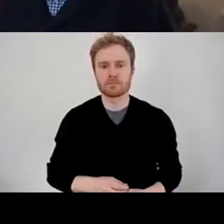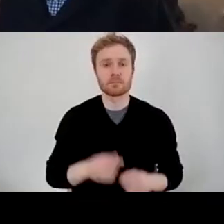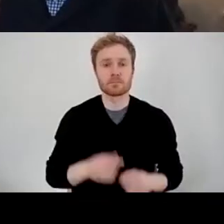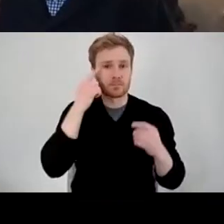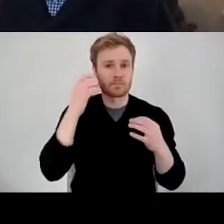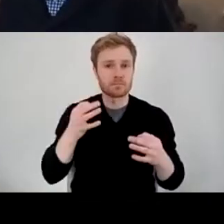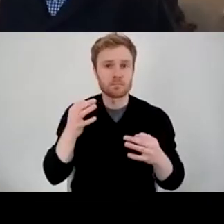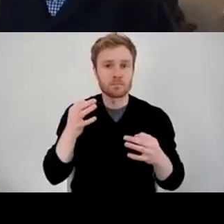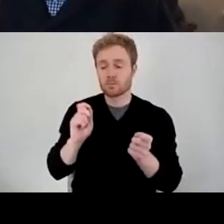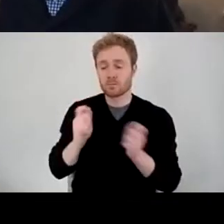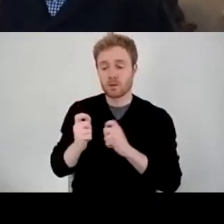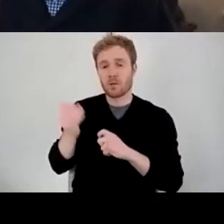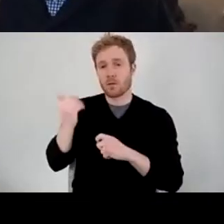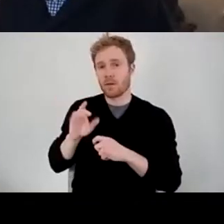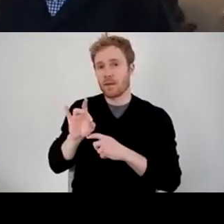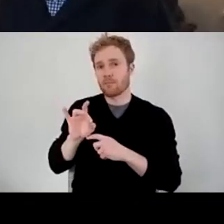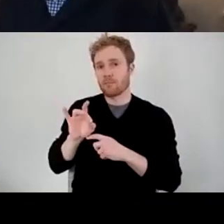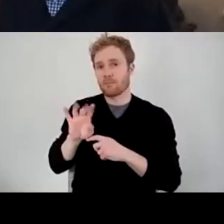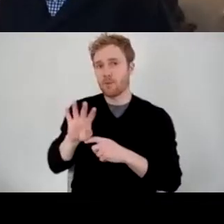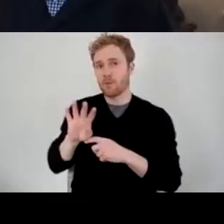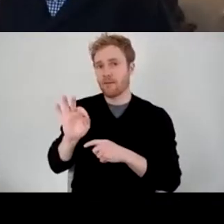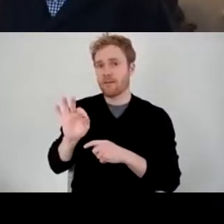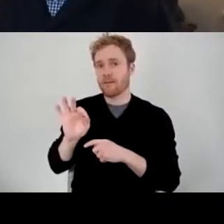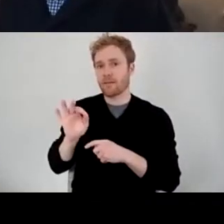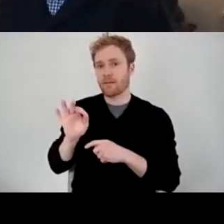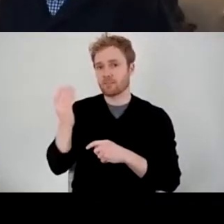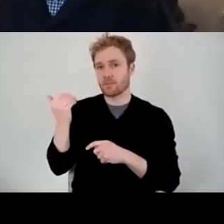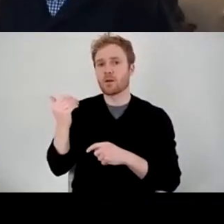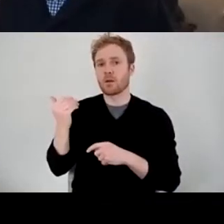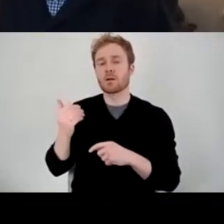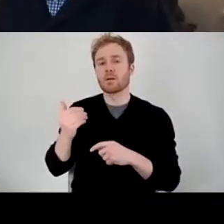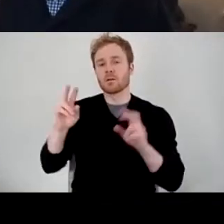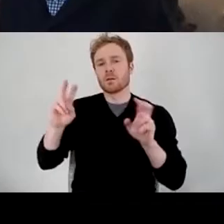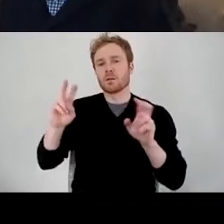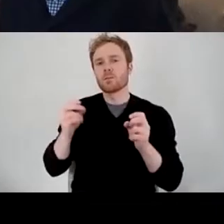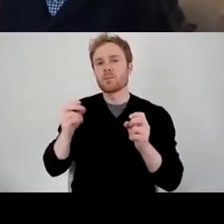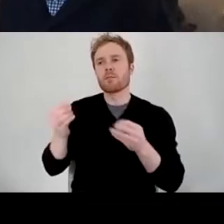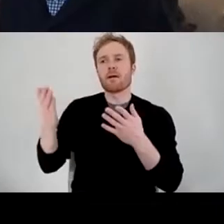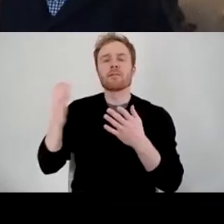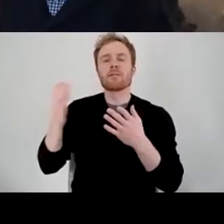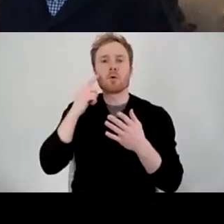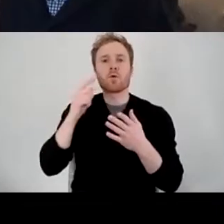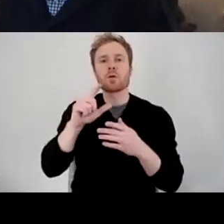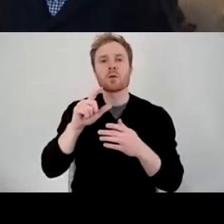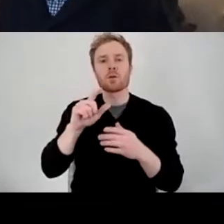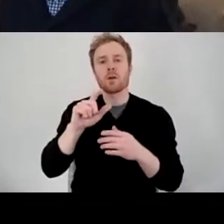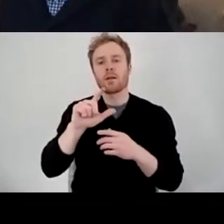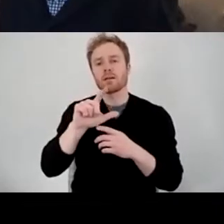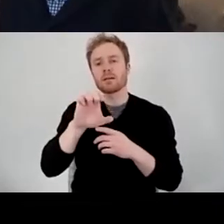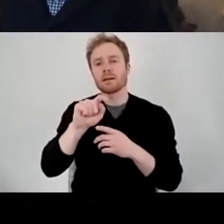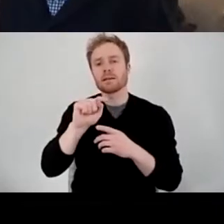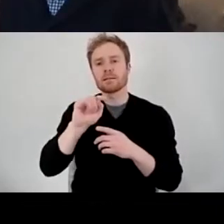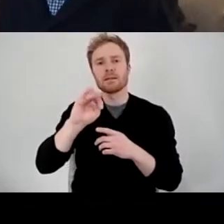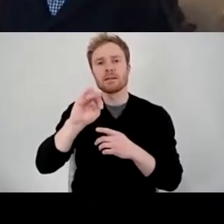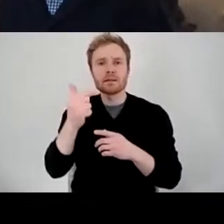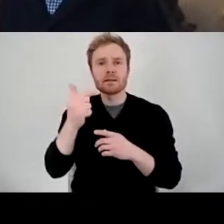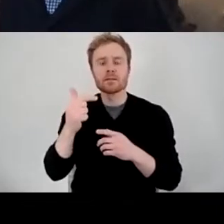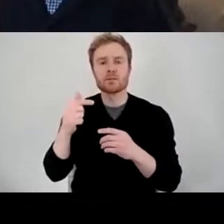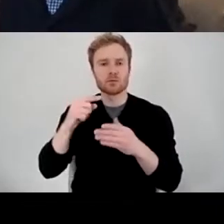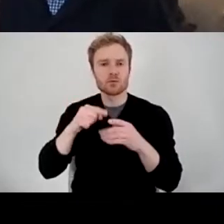District. Motion to approve. Second. Any discussion? Seeing none, all those in favor